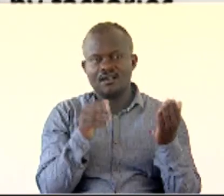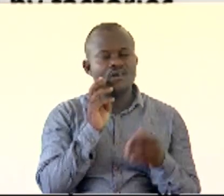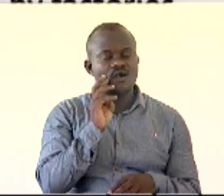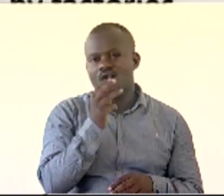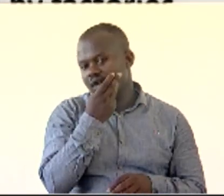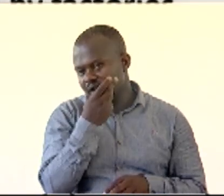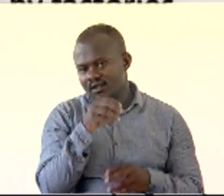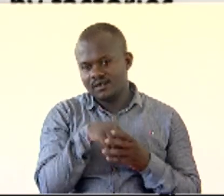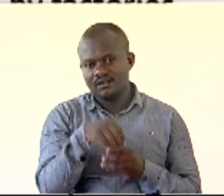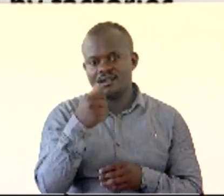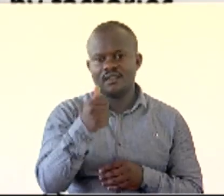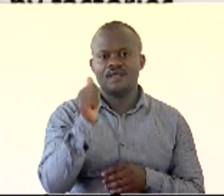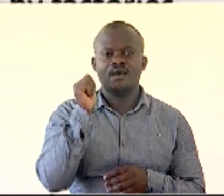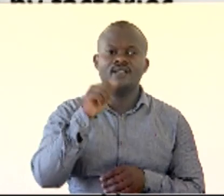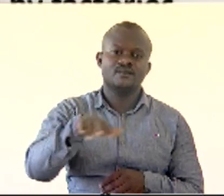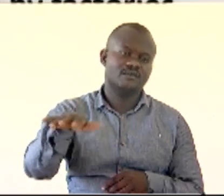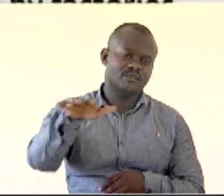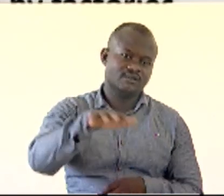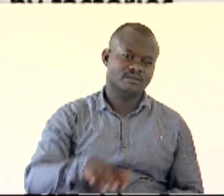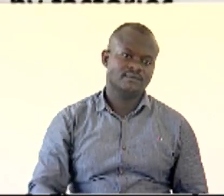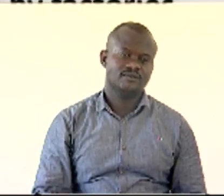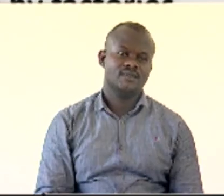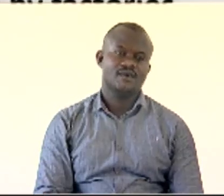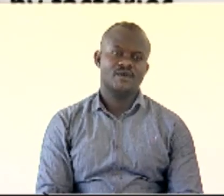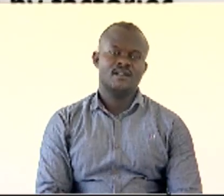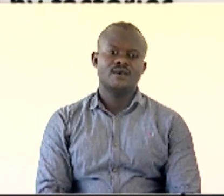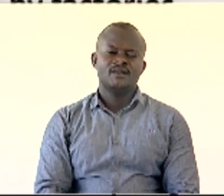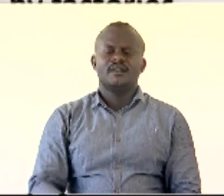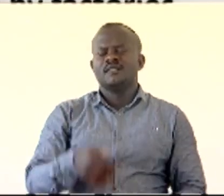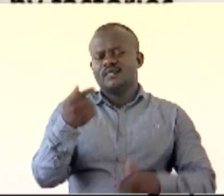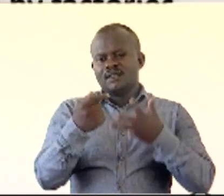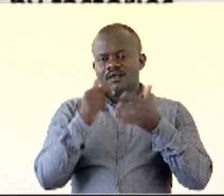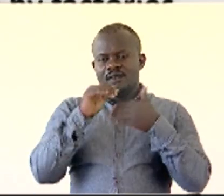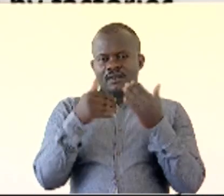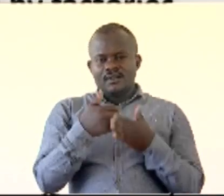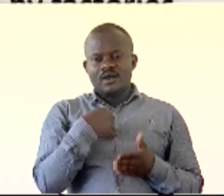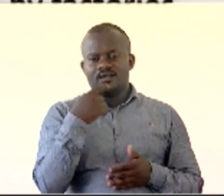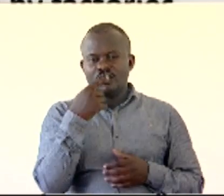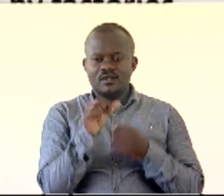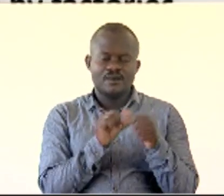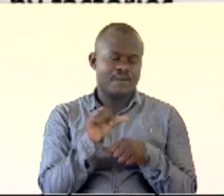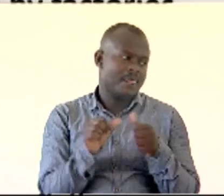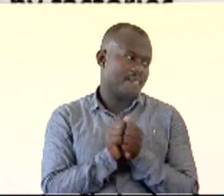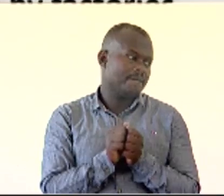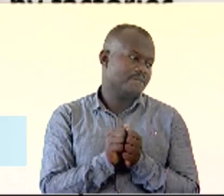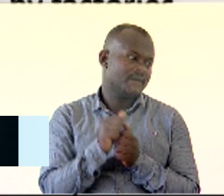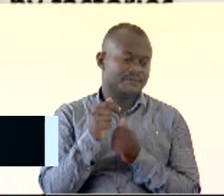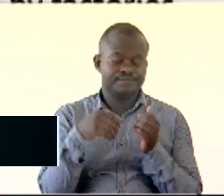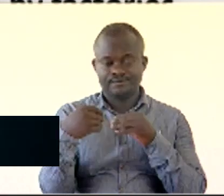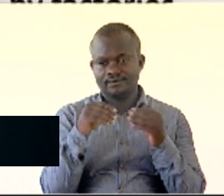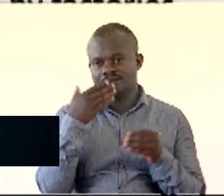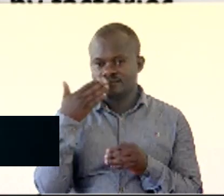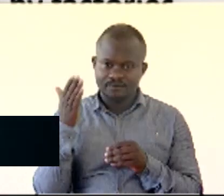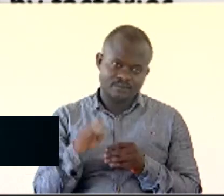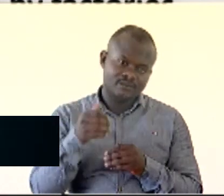water in that lake. So these harmful substances we have talked about, harmful materials,